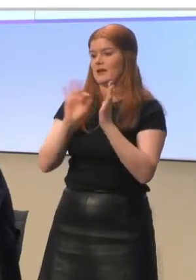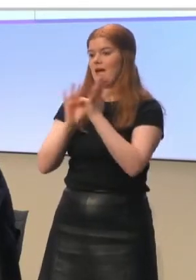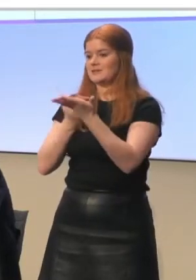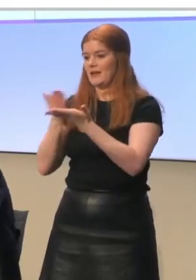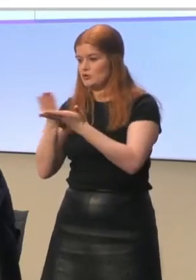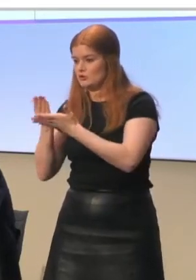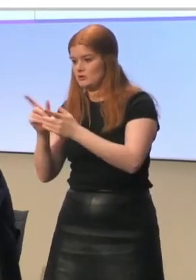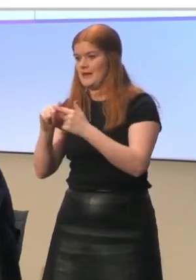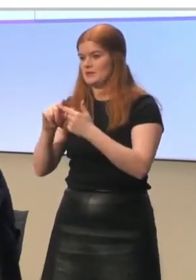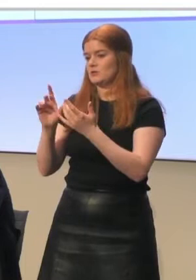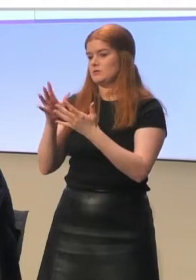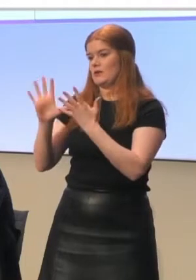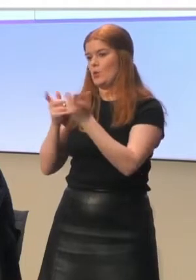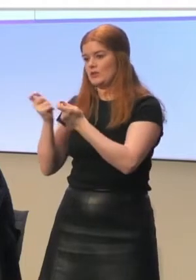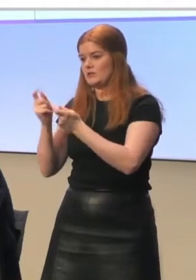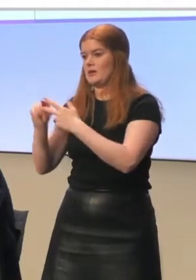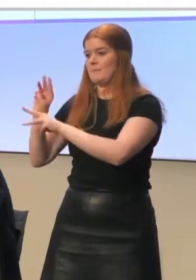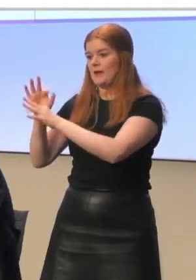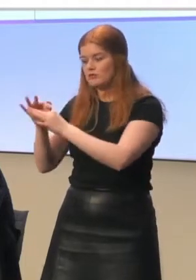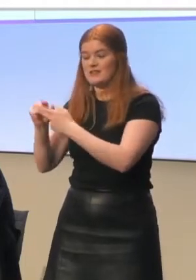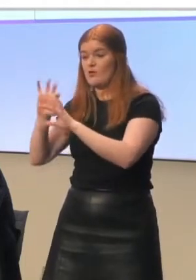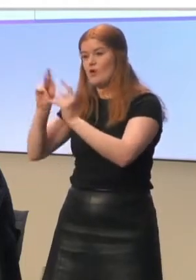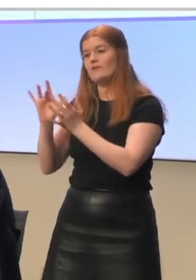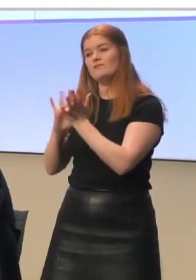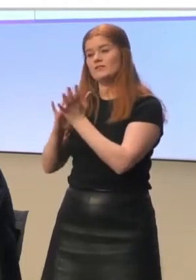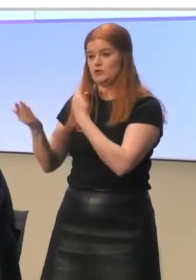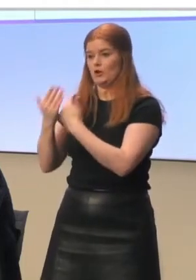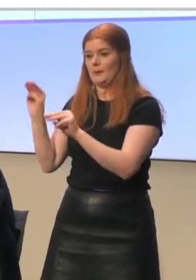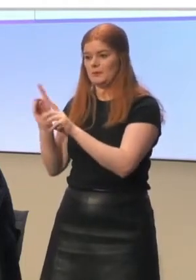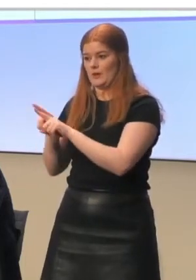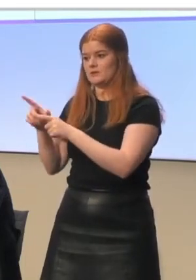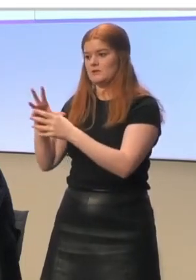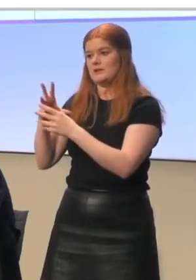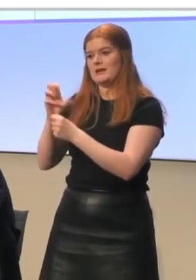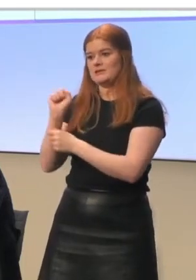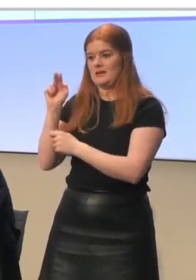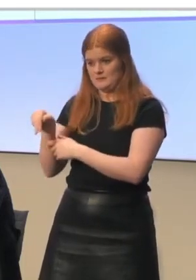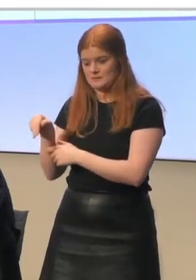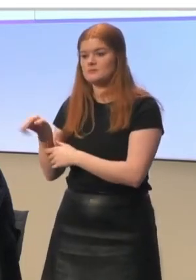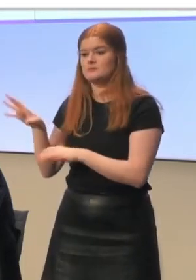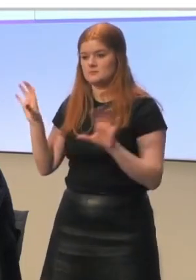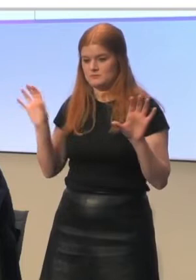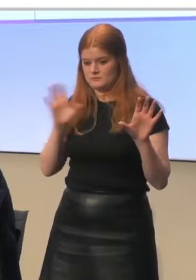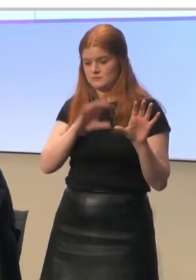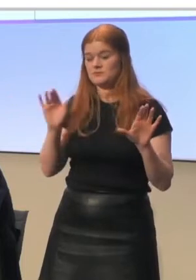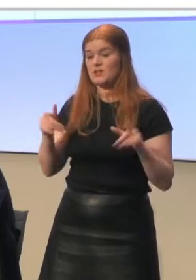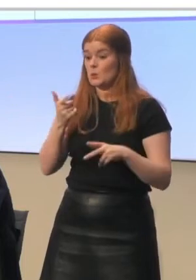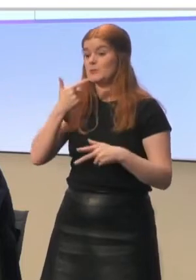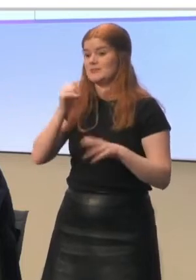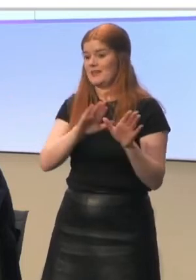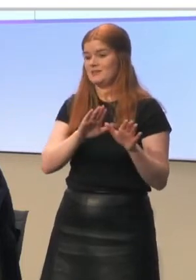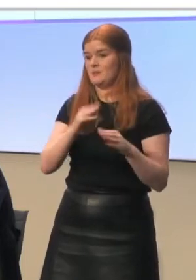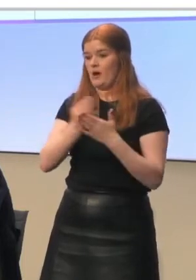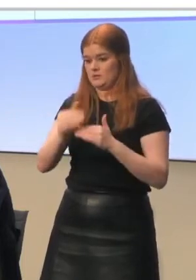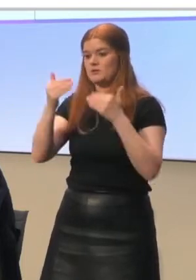SEN coordinators, 10 parents, and ultimately 15 young people with special educational needs. And then the second wave of that is